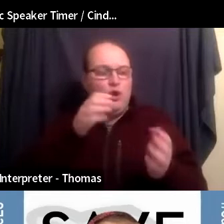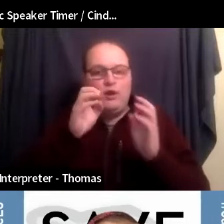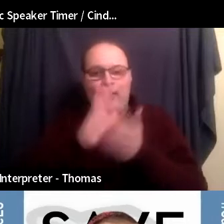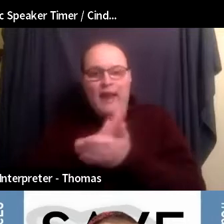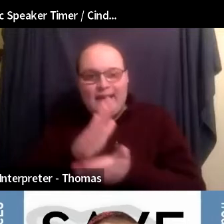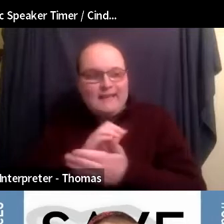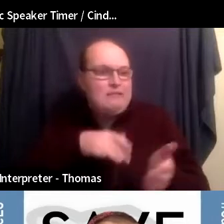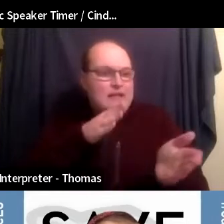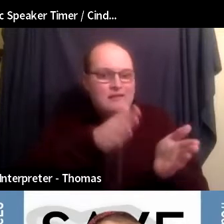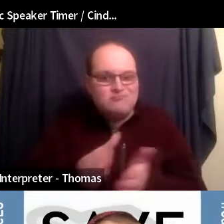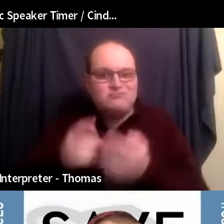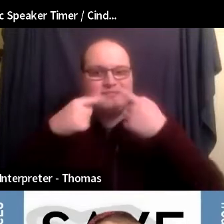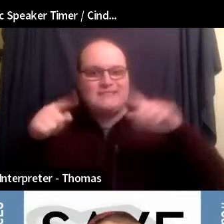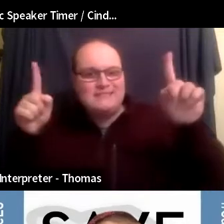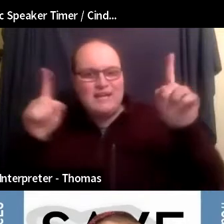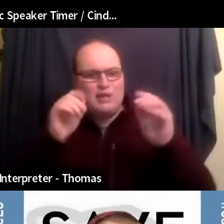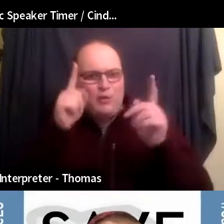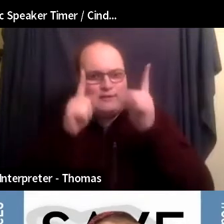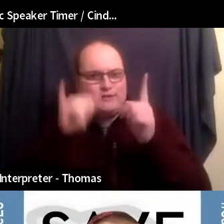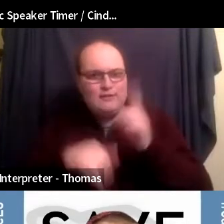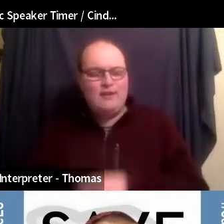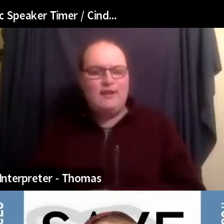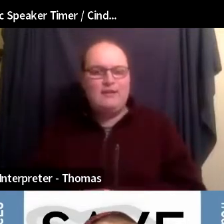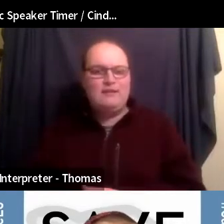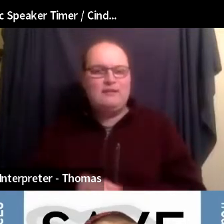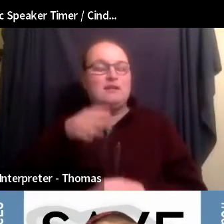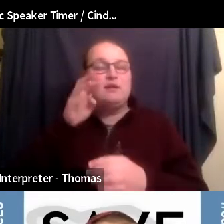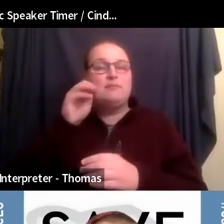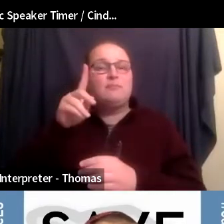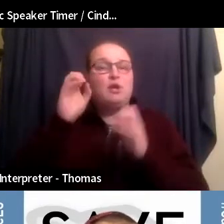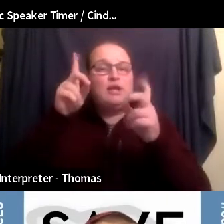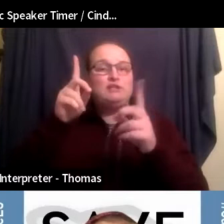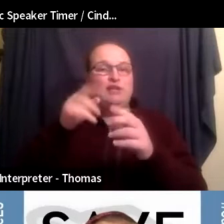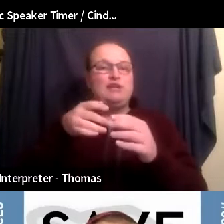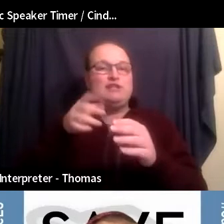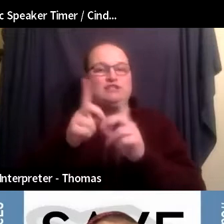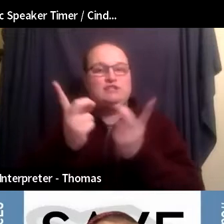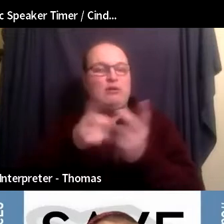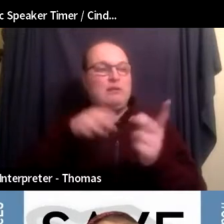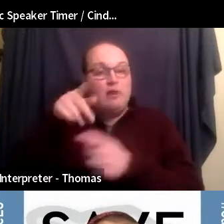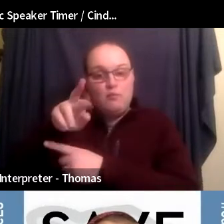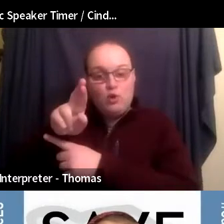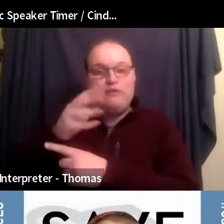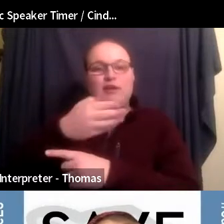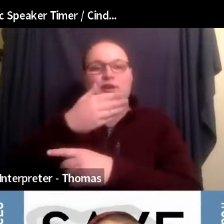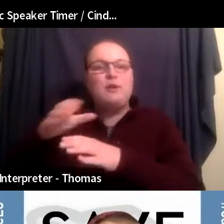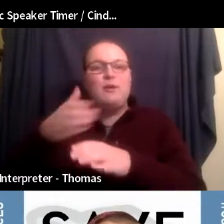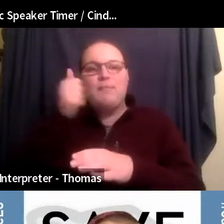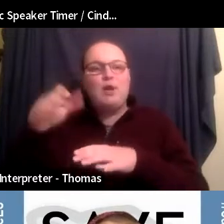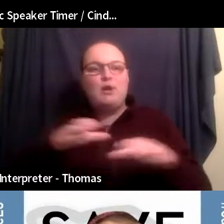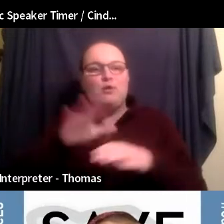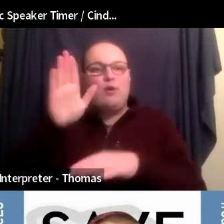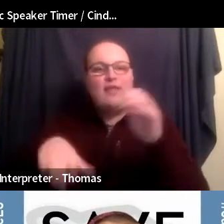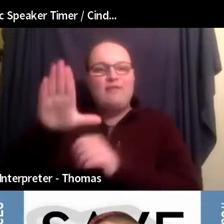on student achievement. Based on data from the Maryland Education Report Card, Pointer Ridge was performing better than 51% of all